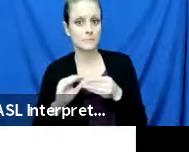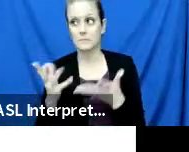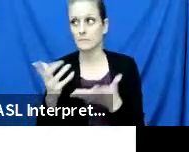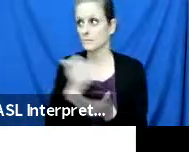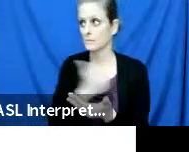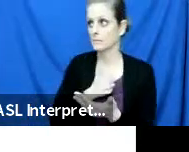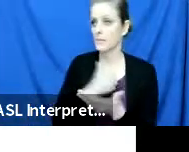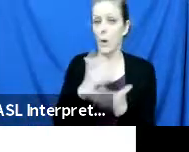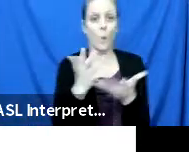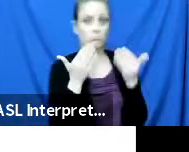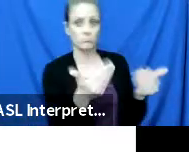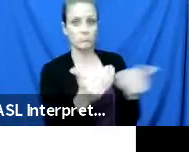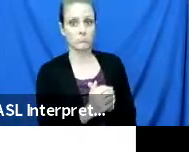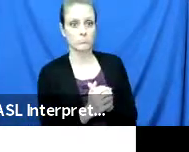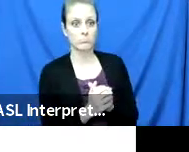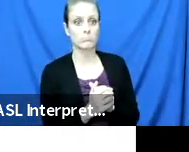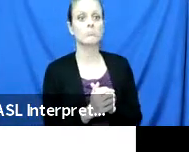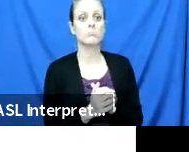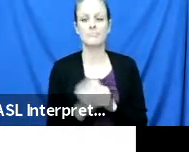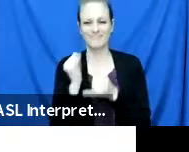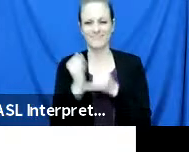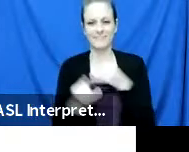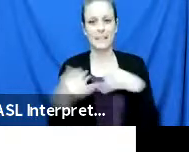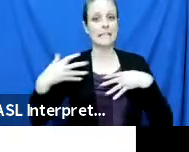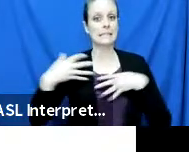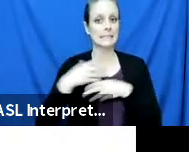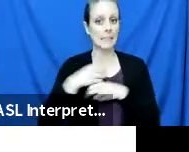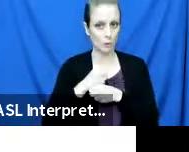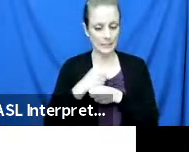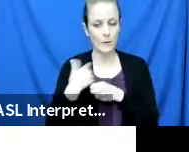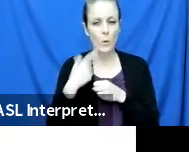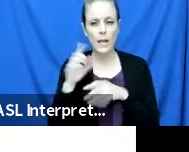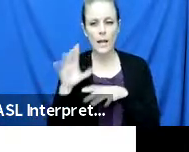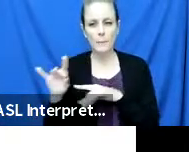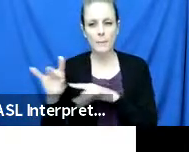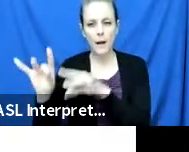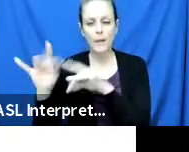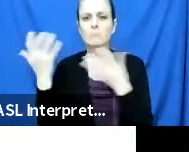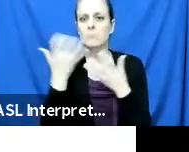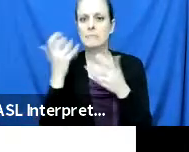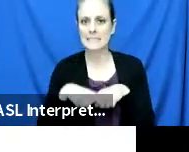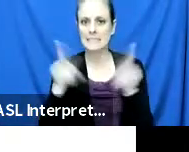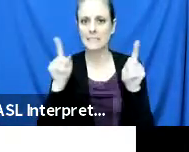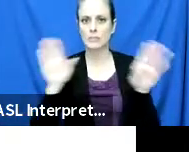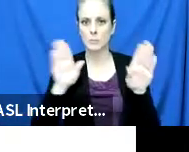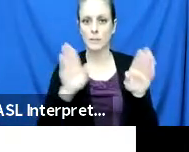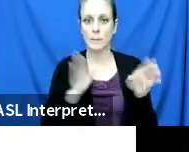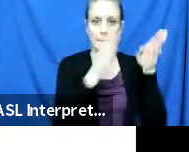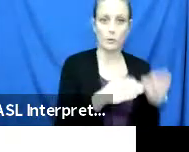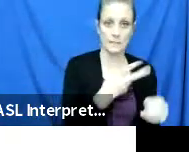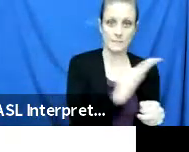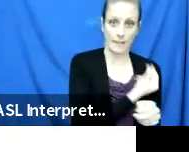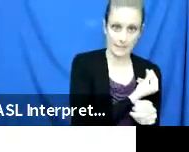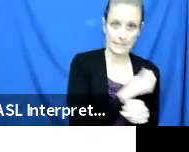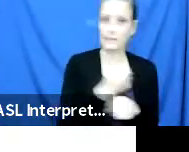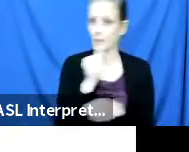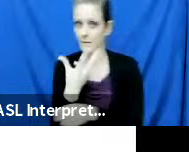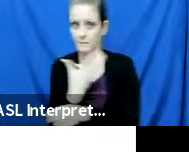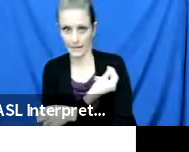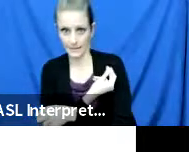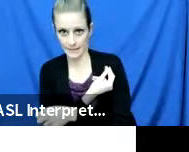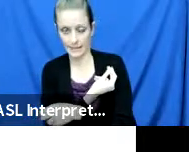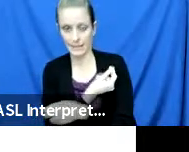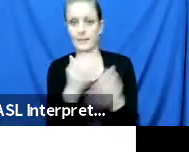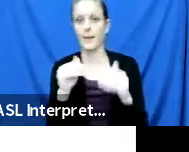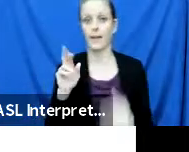ahead. In summary, we found substantial differences between vaccinated status and by race